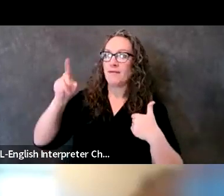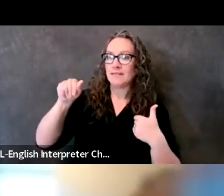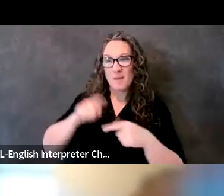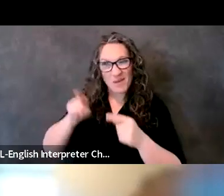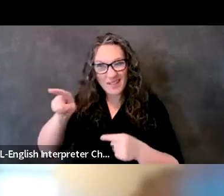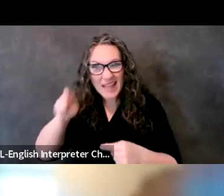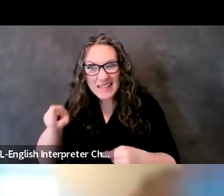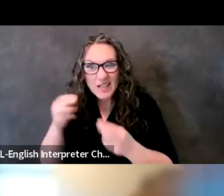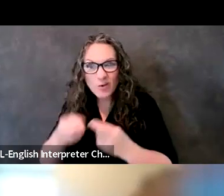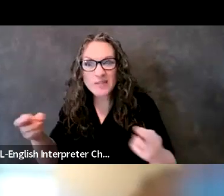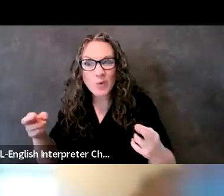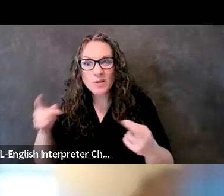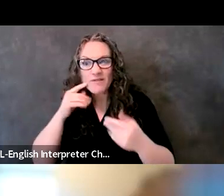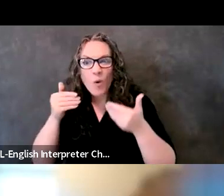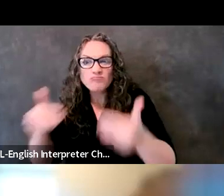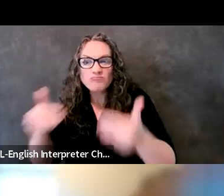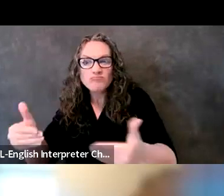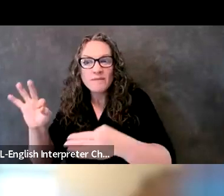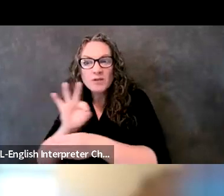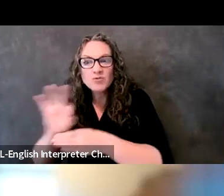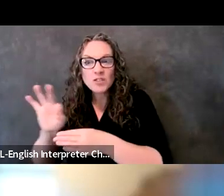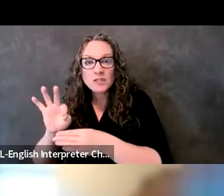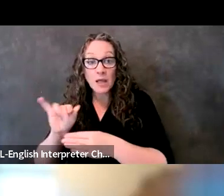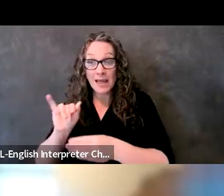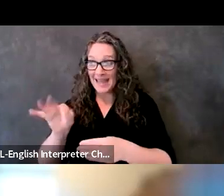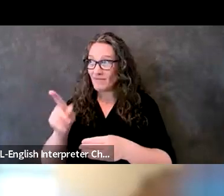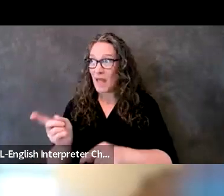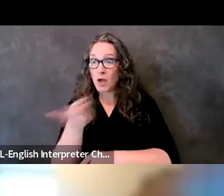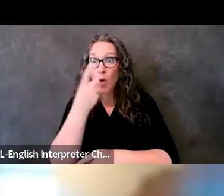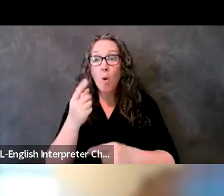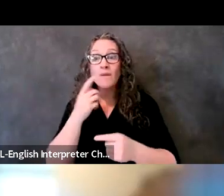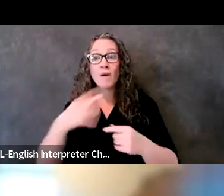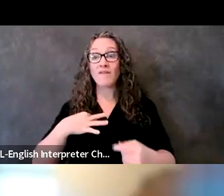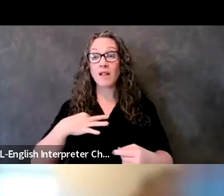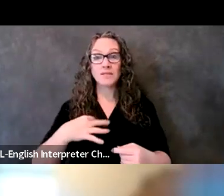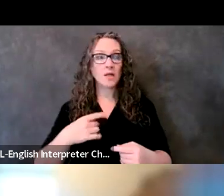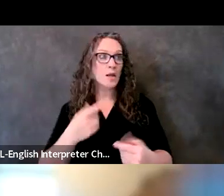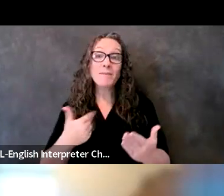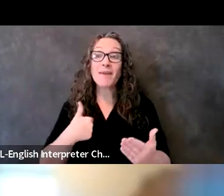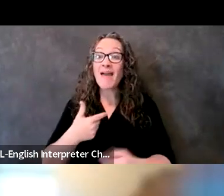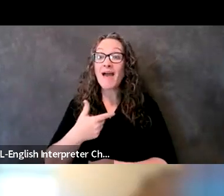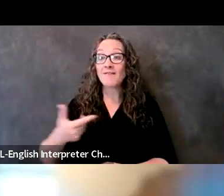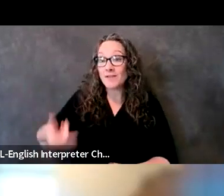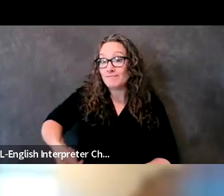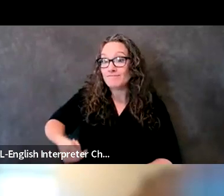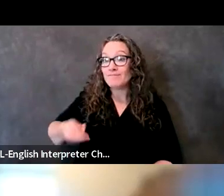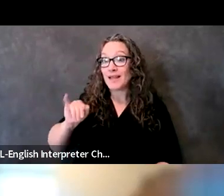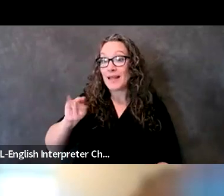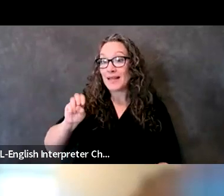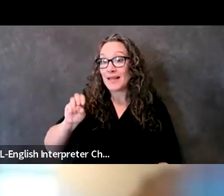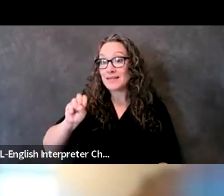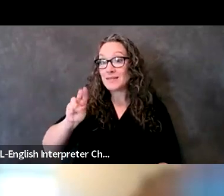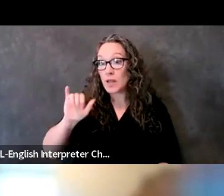go volunteer and there's not a refrigerator for, maybe I do insulin that needs to be refrigerated, or I forgot